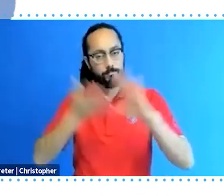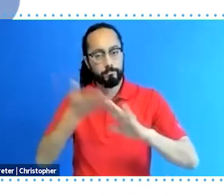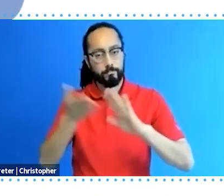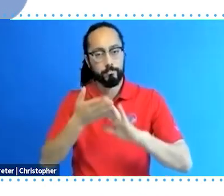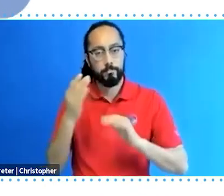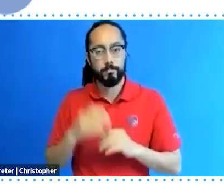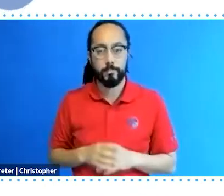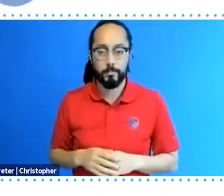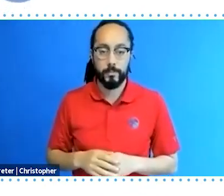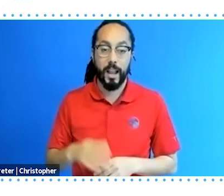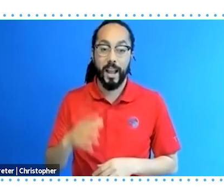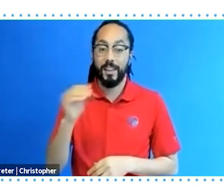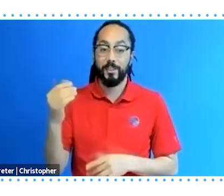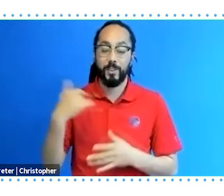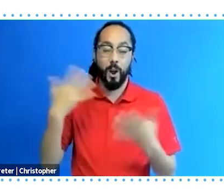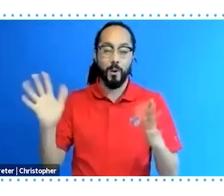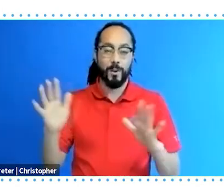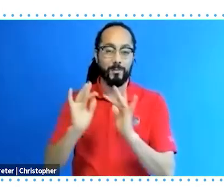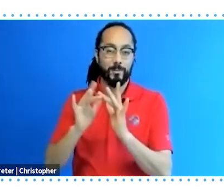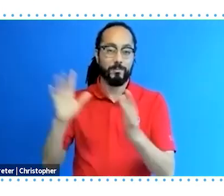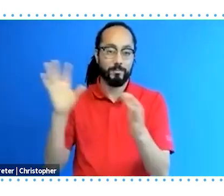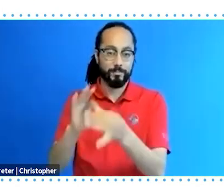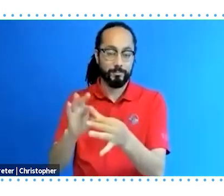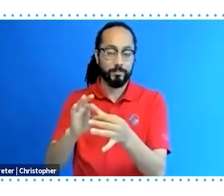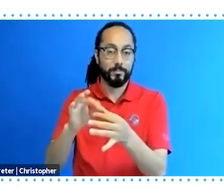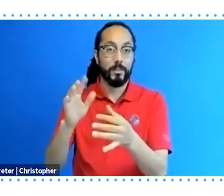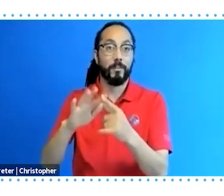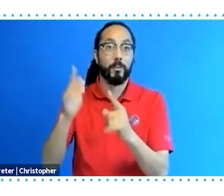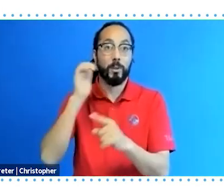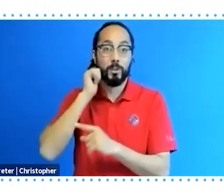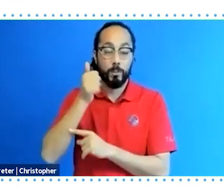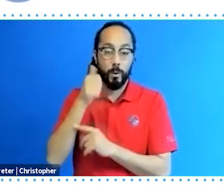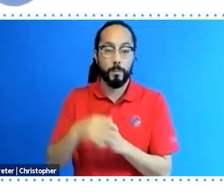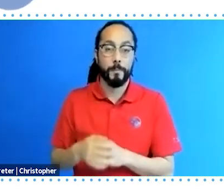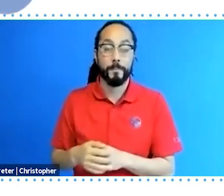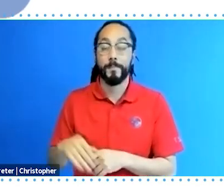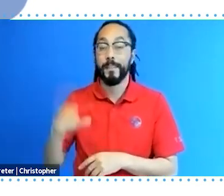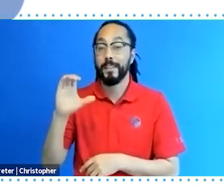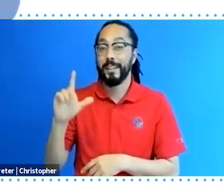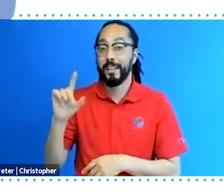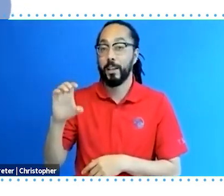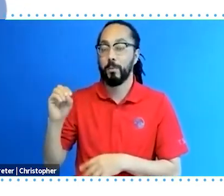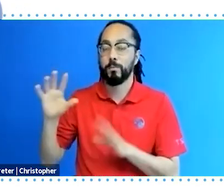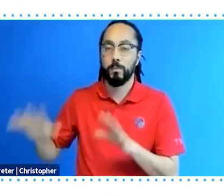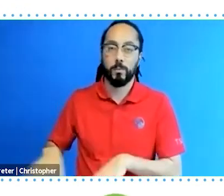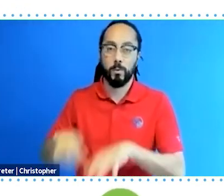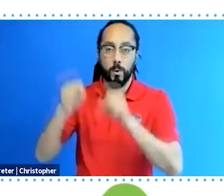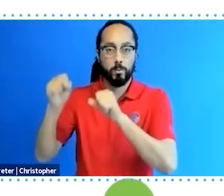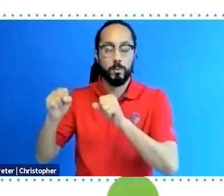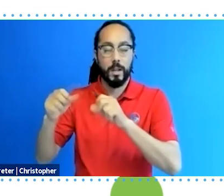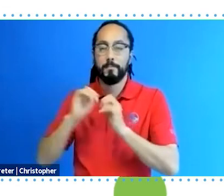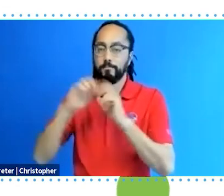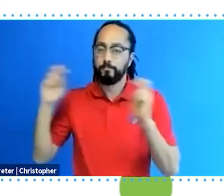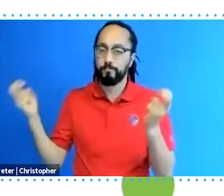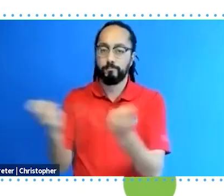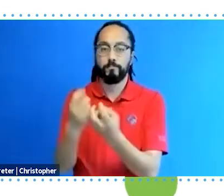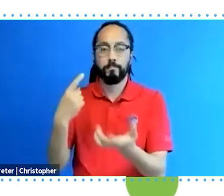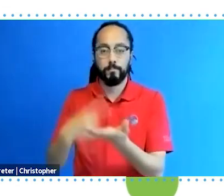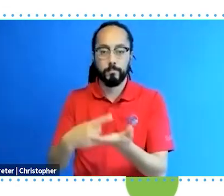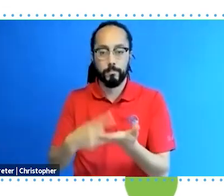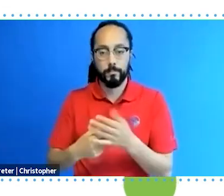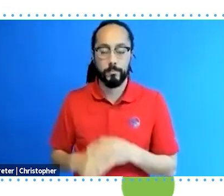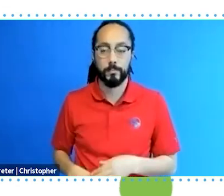and I see there's already a link to a session they're having tomorrow. Pleo has been having roundtables on board disruption. Dream Rider Productions has been talking about